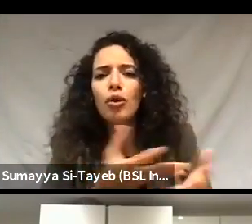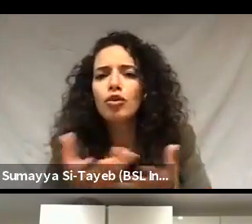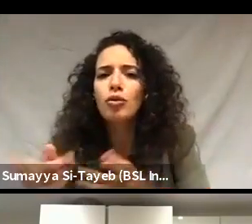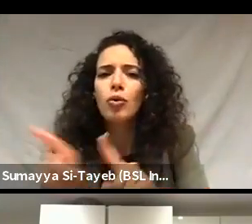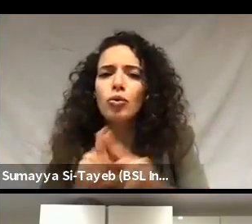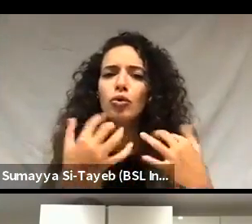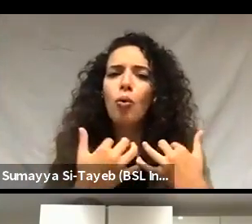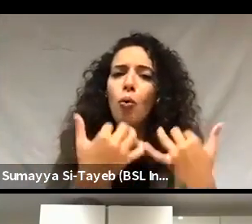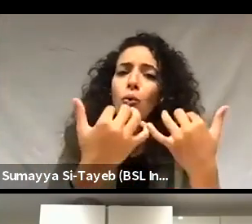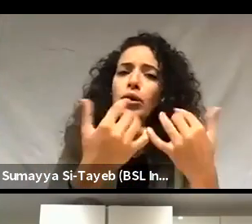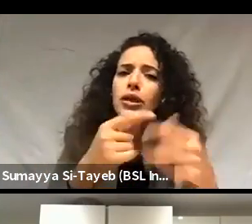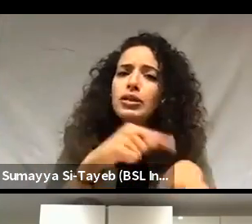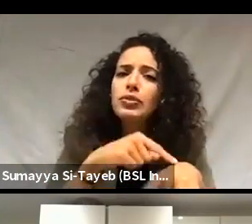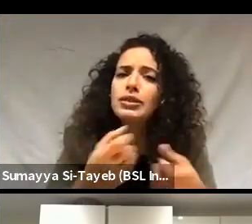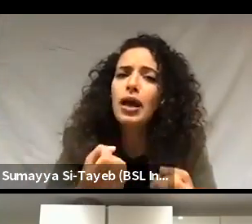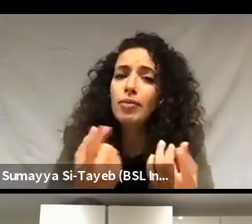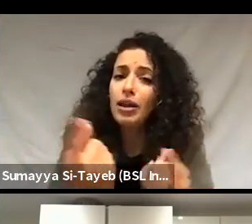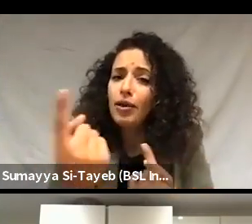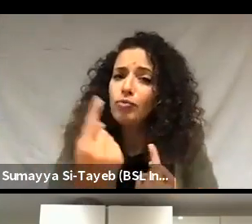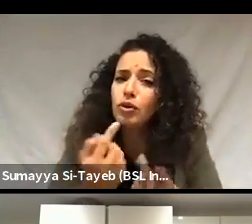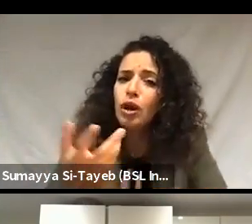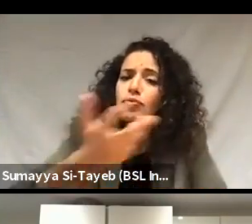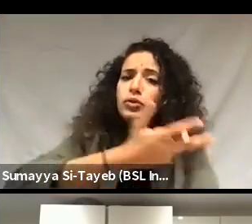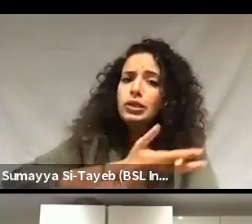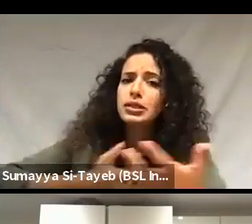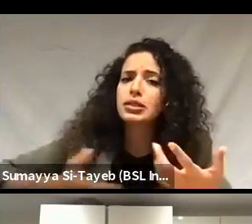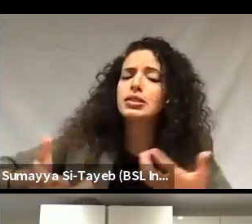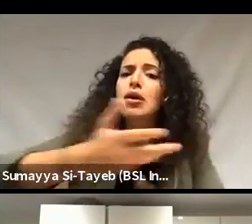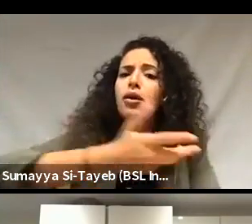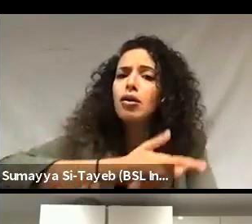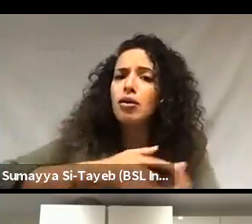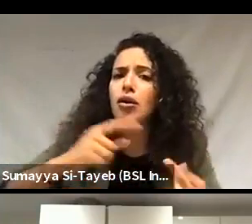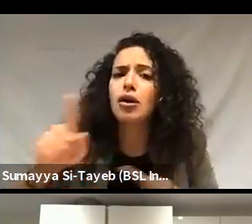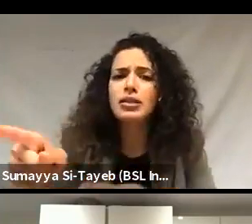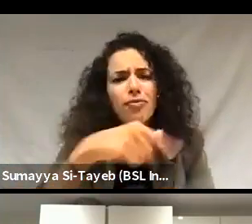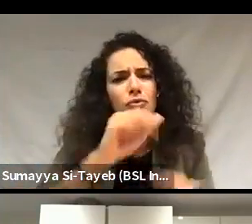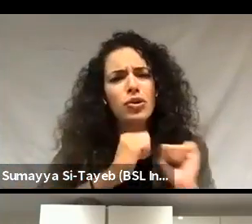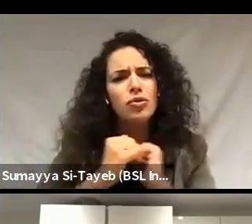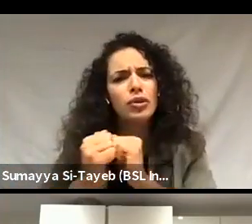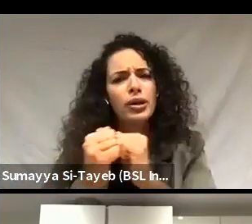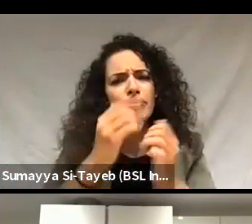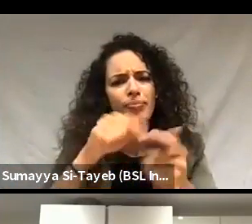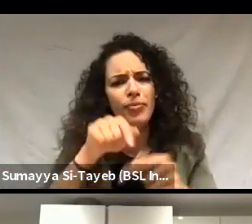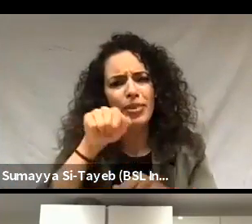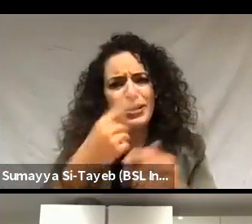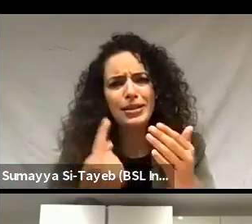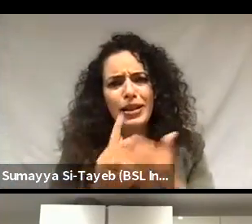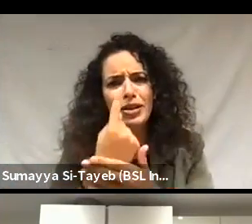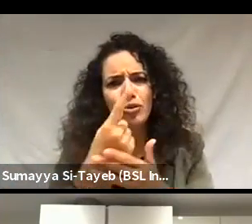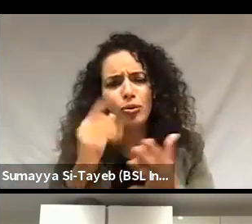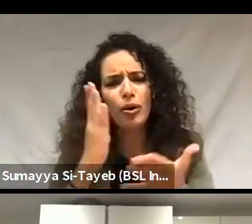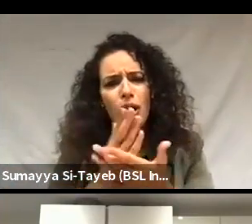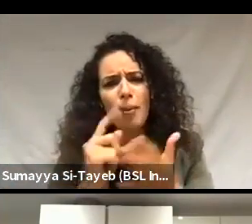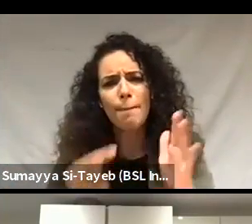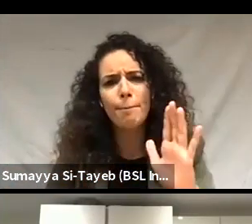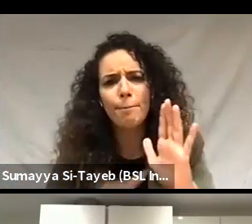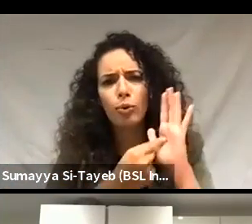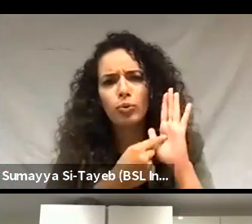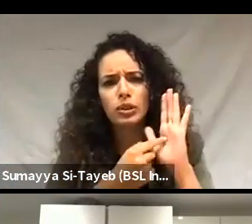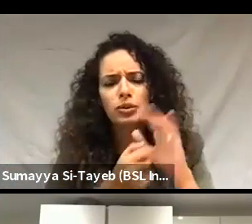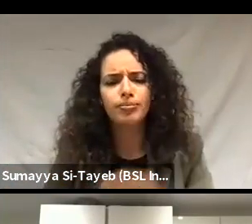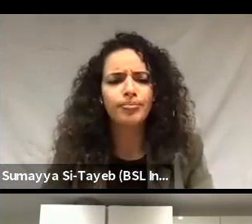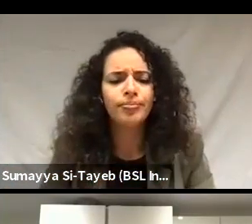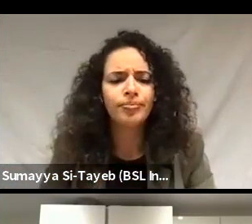taken the time to discuss what I think everyone will agree is a really, really important issue. I hope everyone